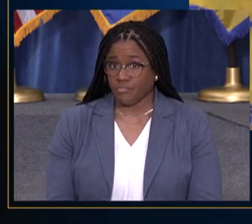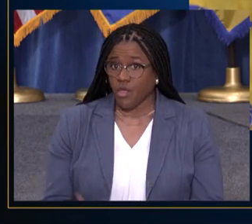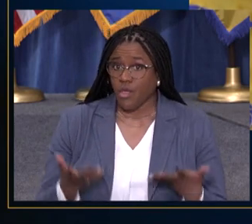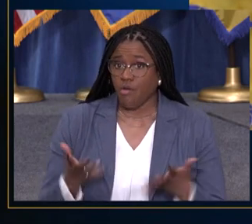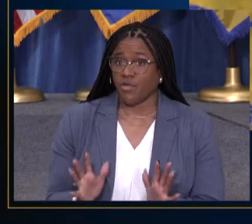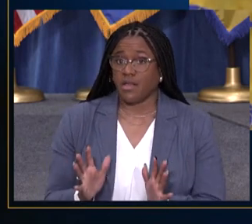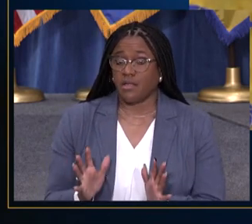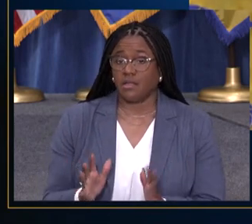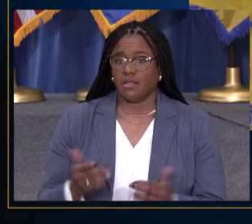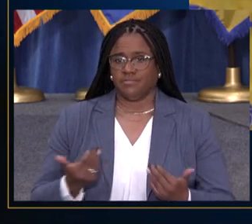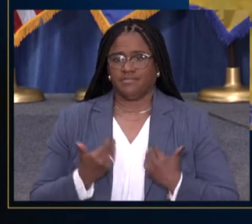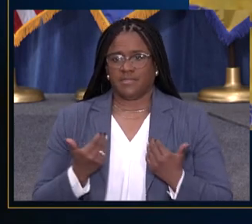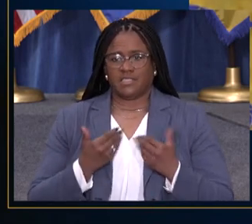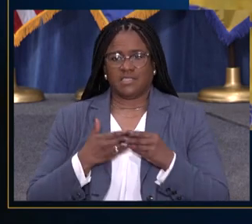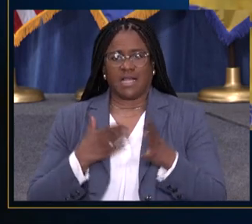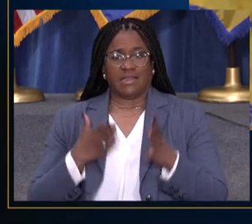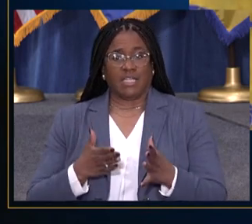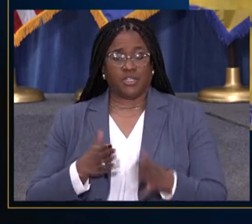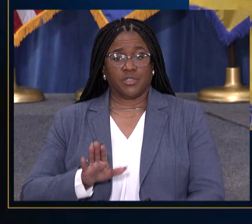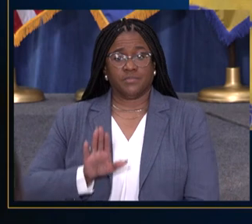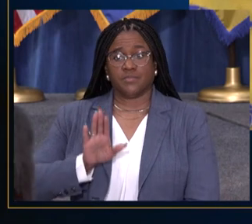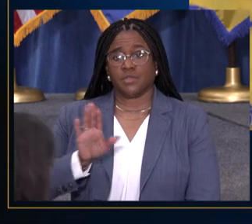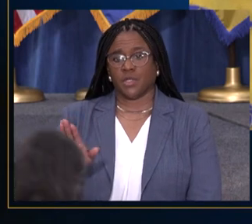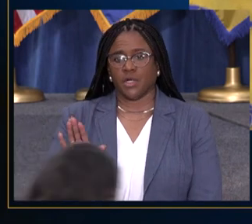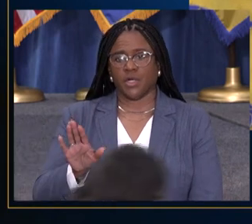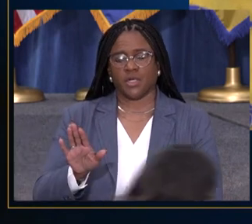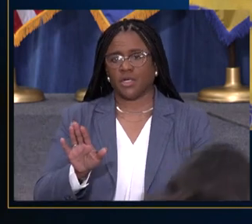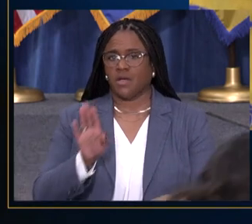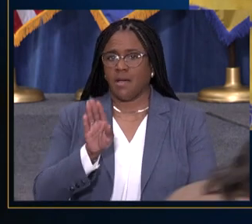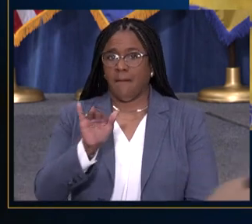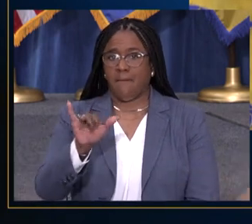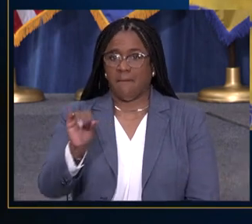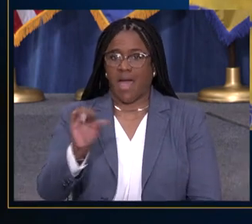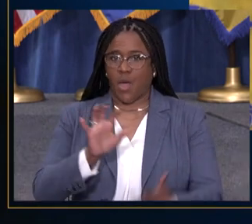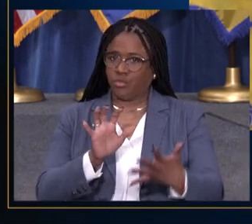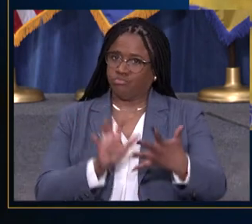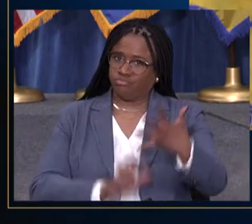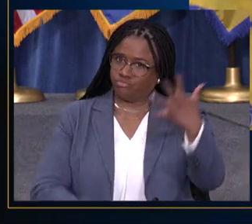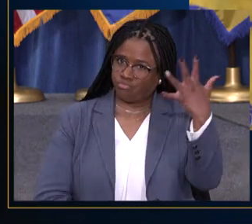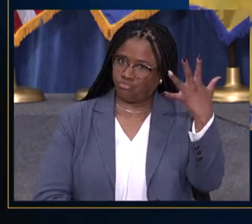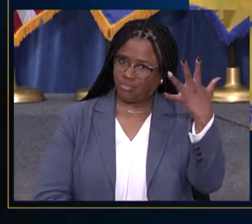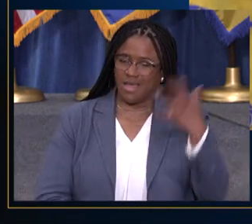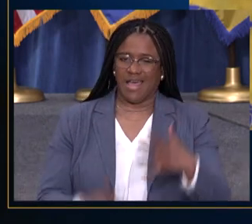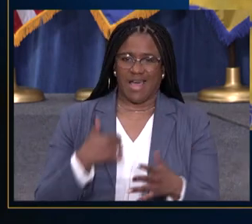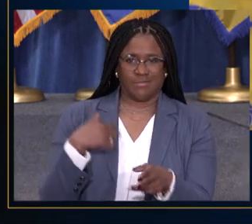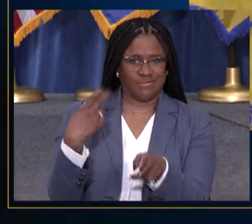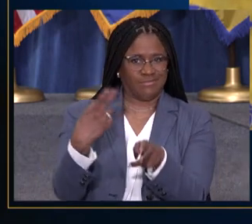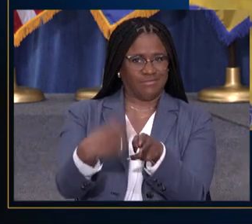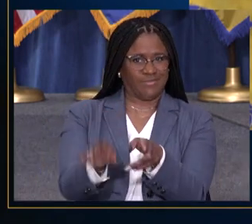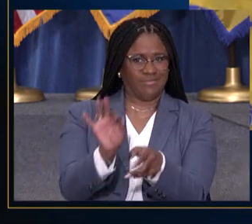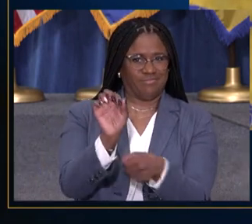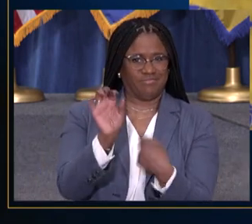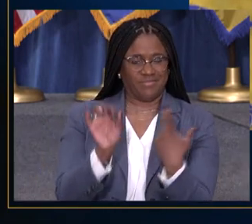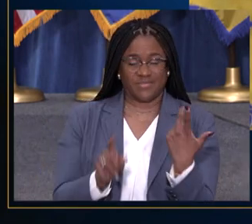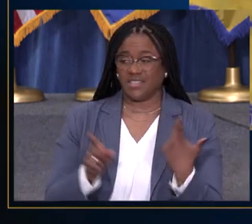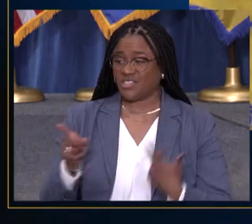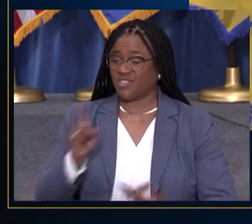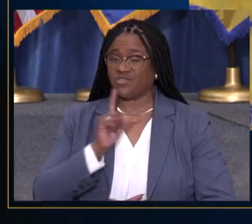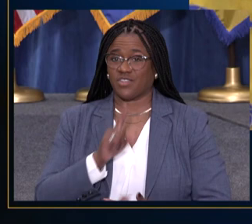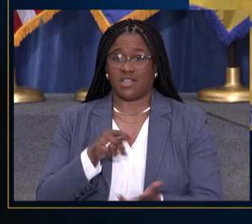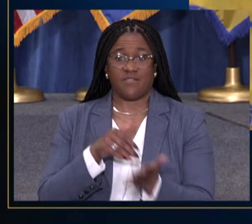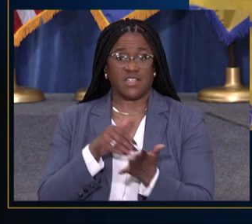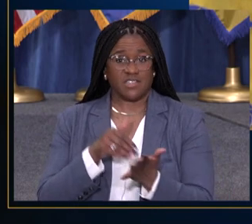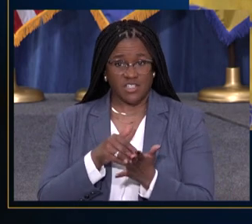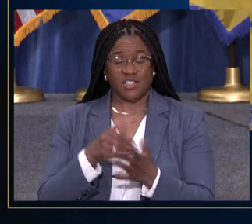Already, as a young leader, her bio is very long. I will just give you a taste. Dr. Burvell is a